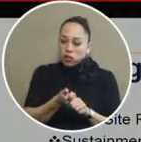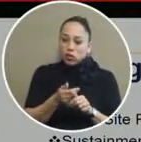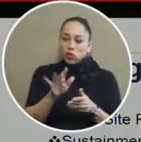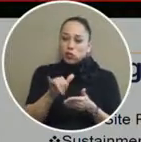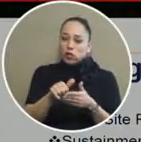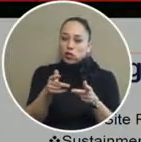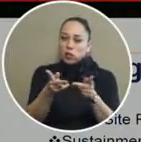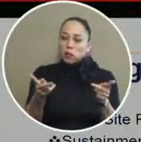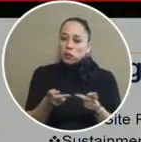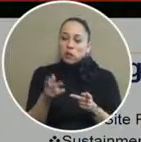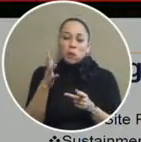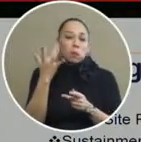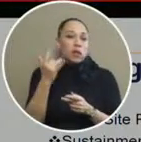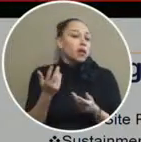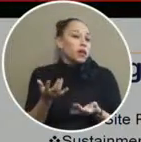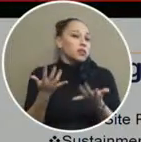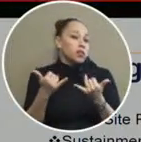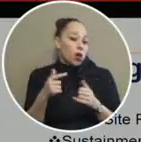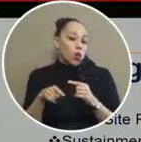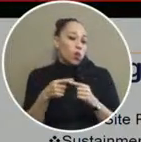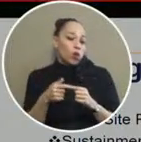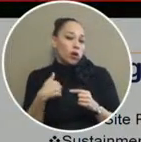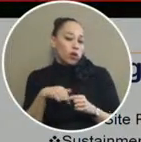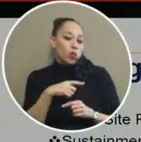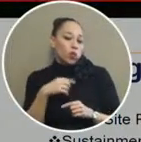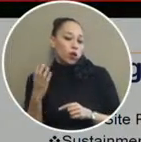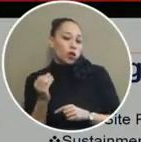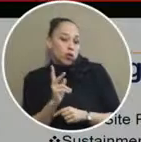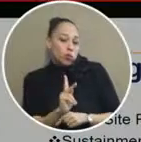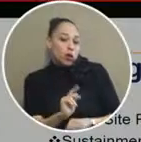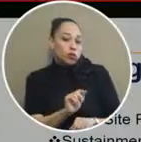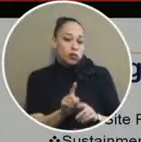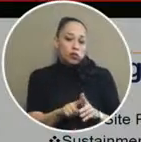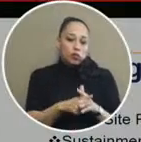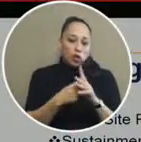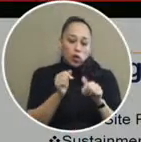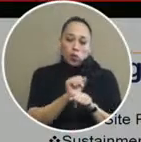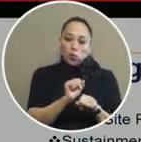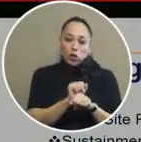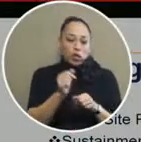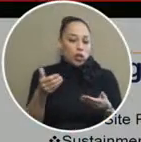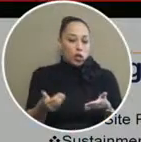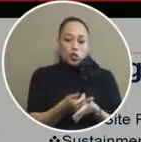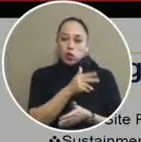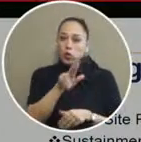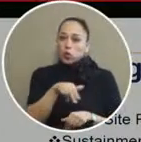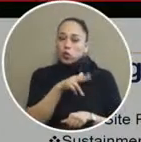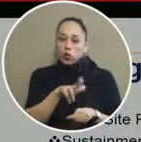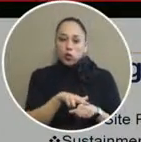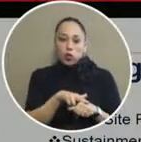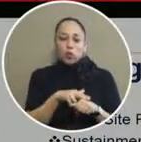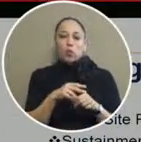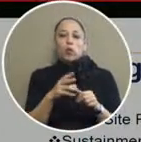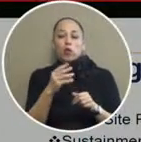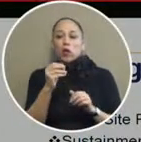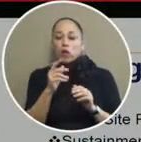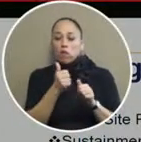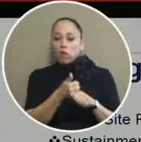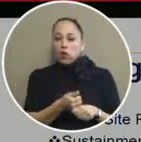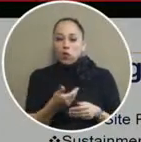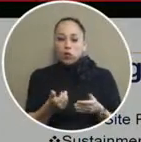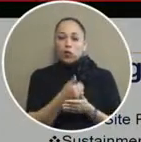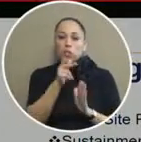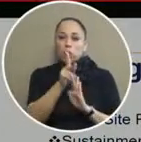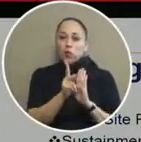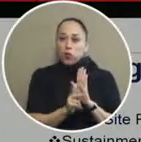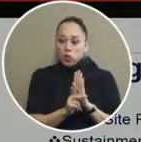facilities, because now when we come back, we're going to have to operate in a new normal, a new set of guidelines and protocols.